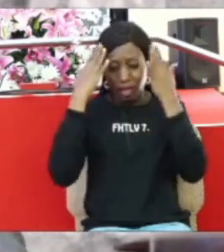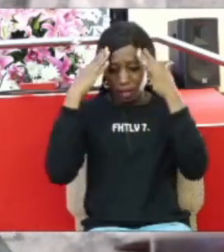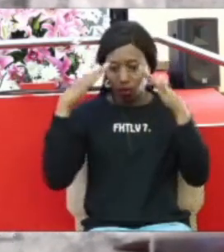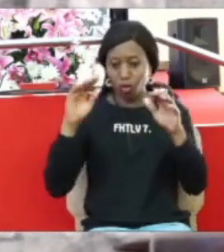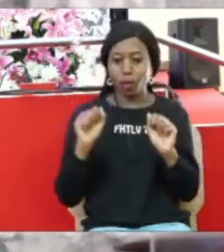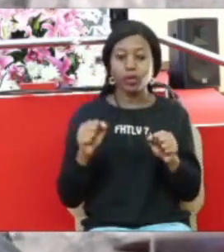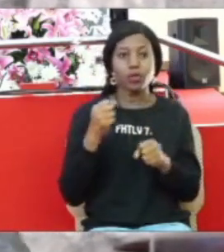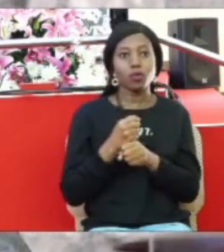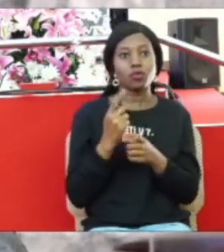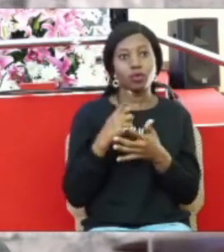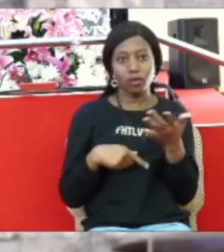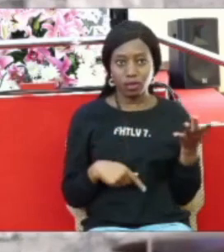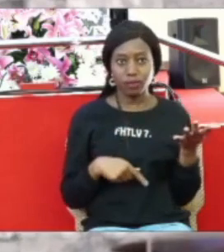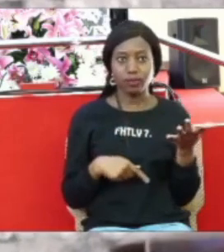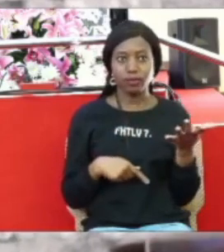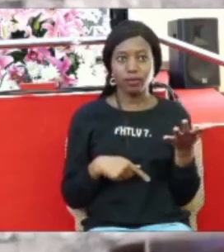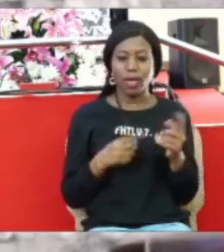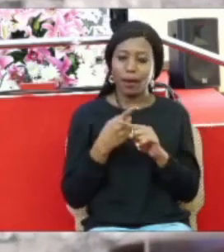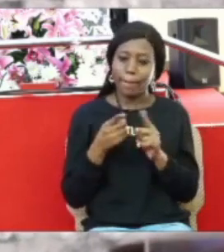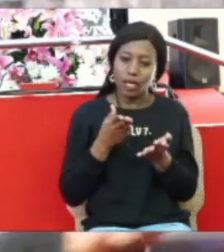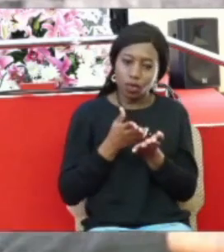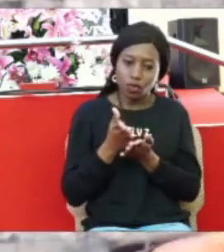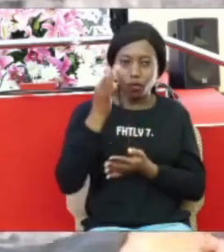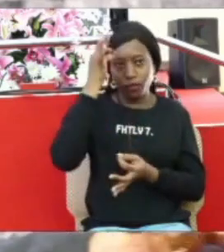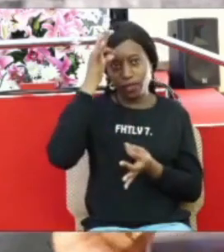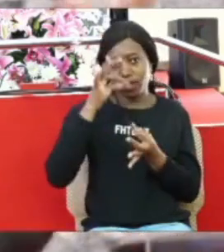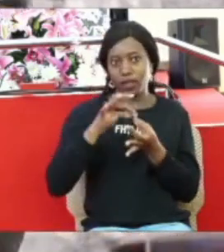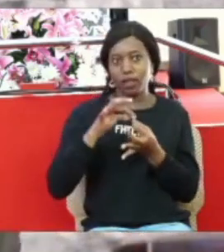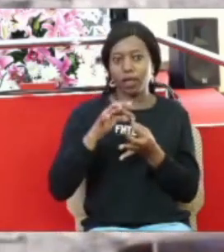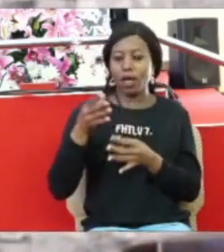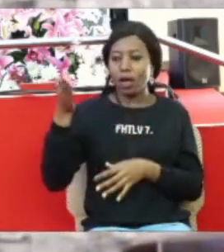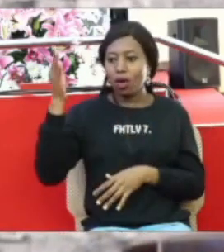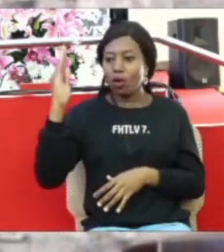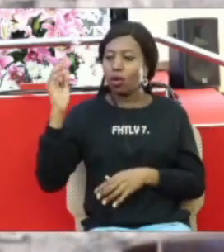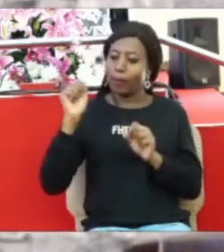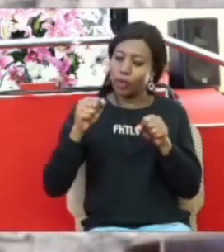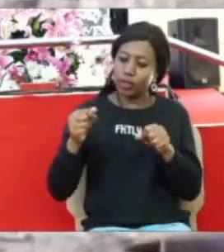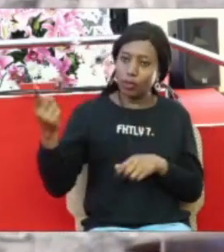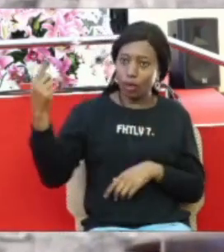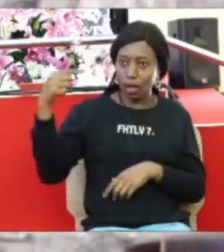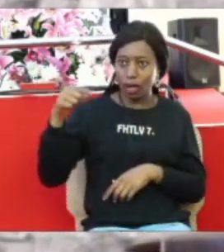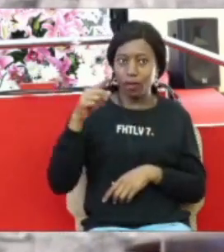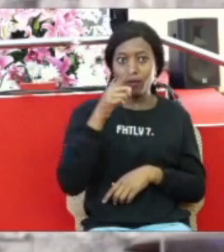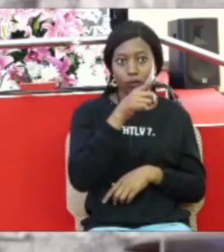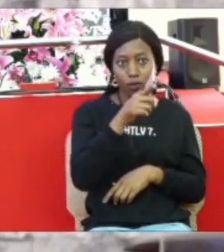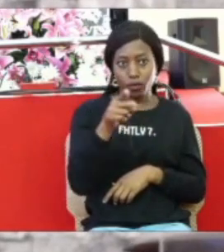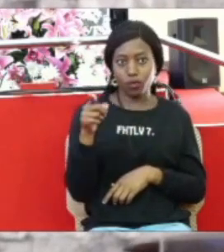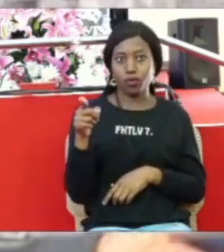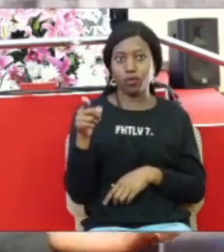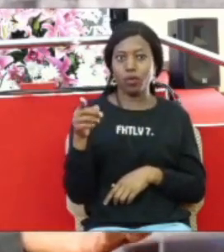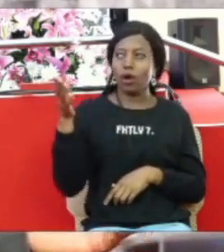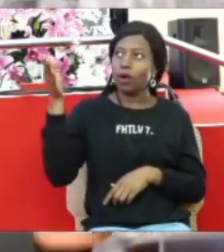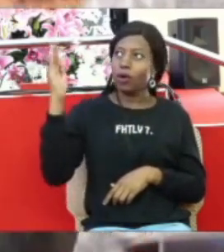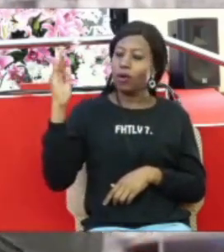to step out yourself in faith and by faith that God would come for you, because God will always come. But you